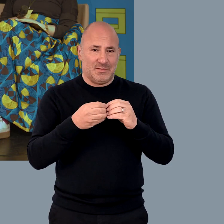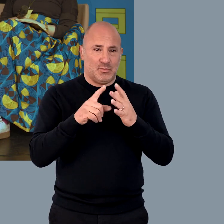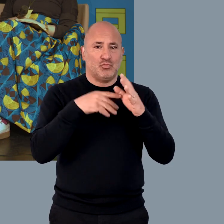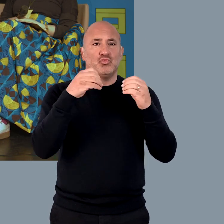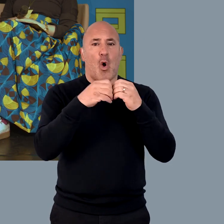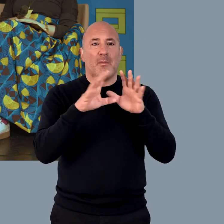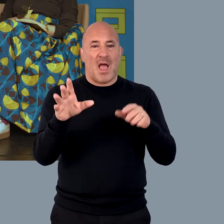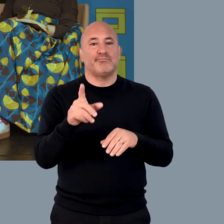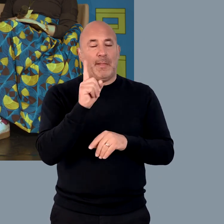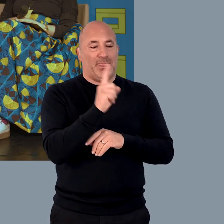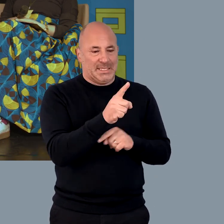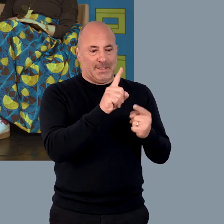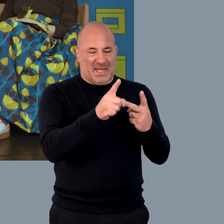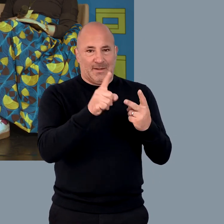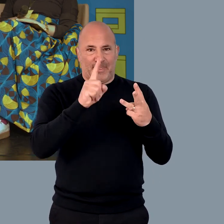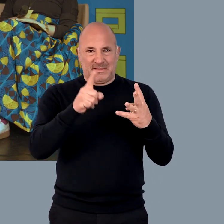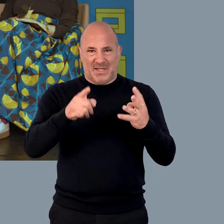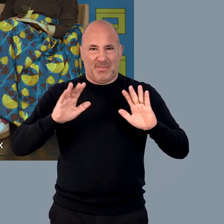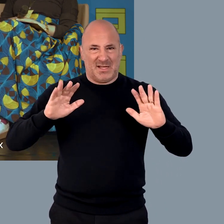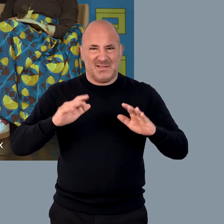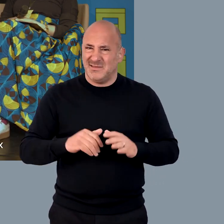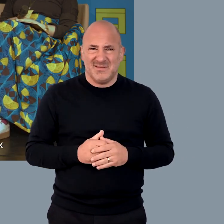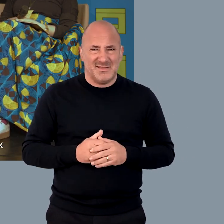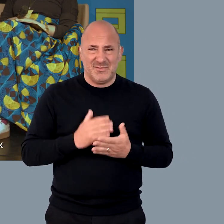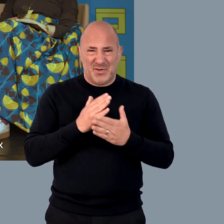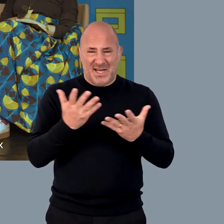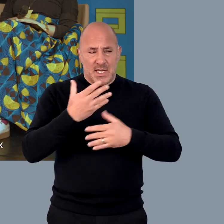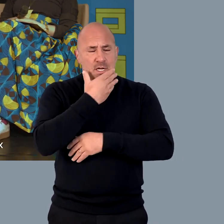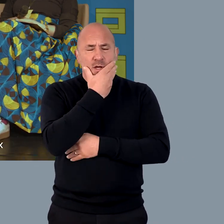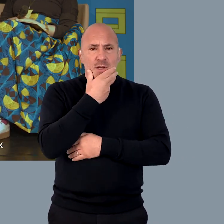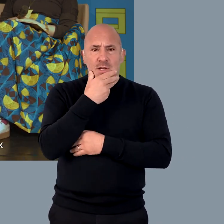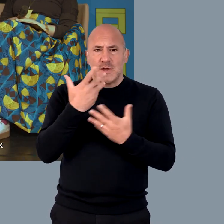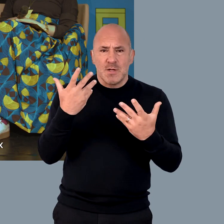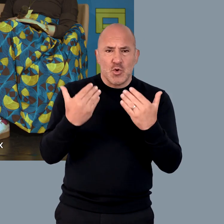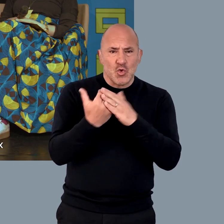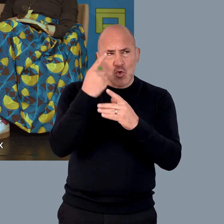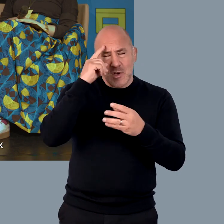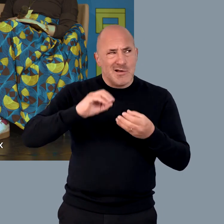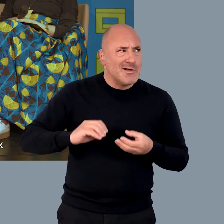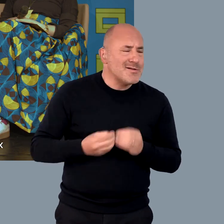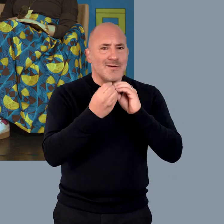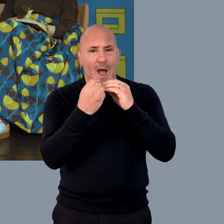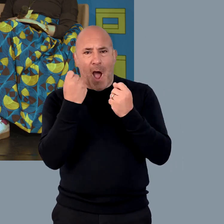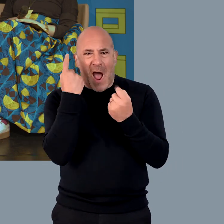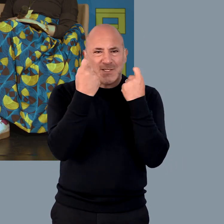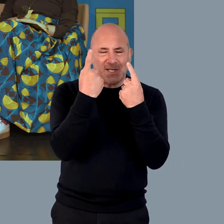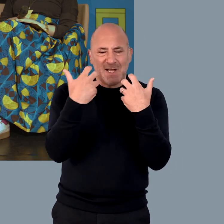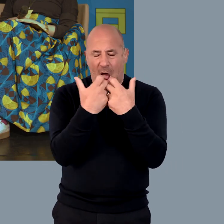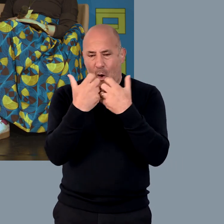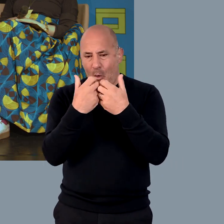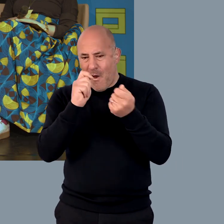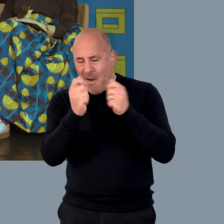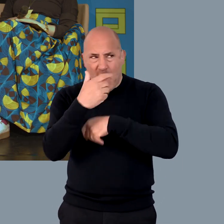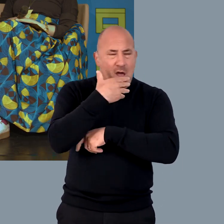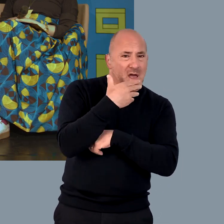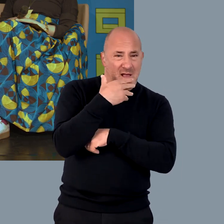creatives, jobs are no longer just, you know, put A and B and C. It's very much coming up with out of the box thinking. It's about coming